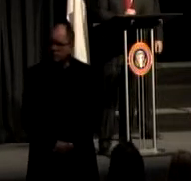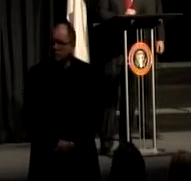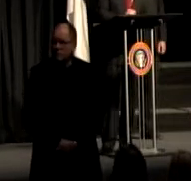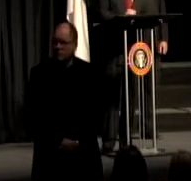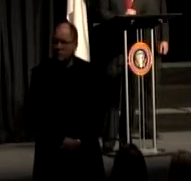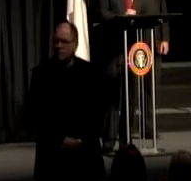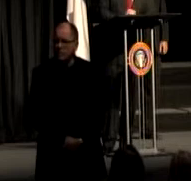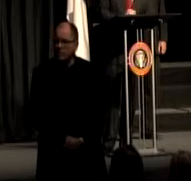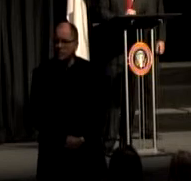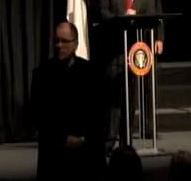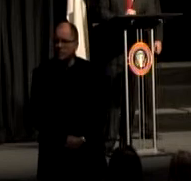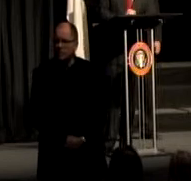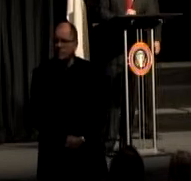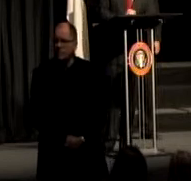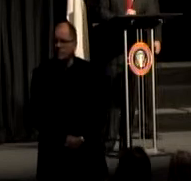then unified